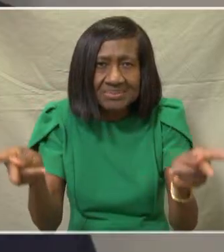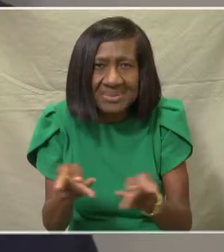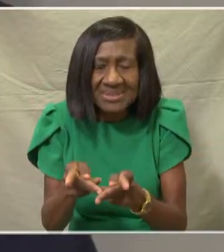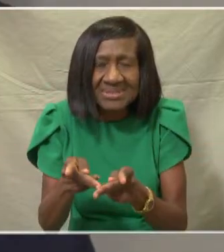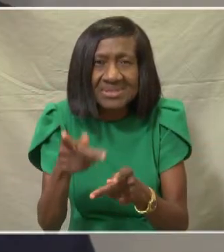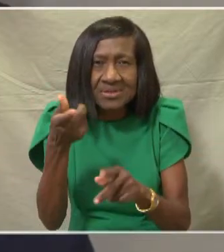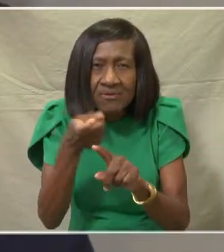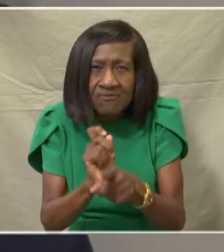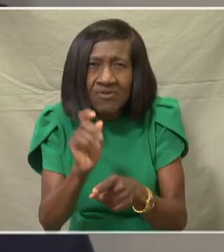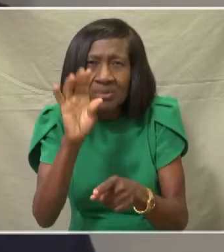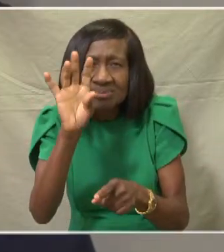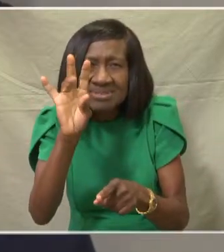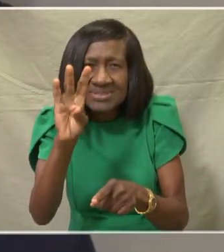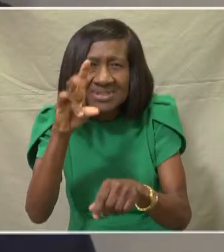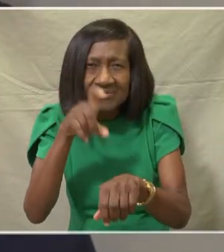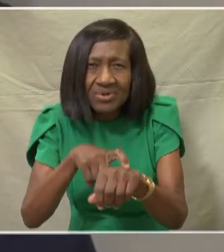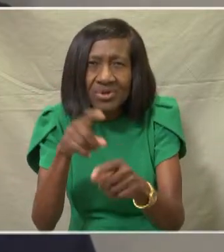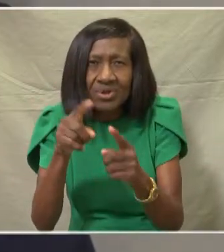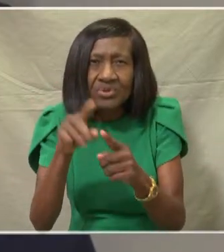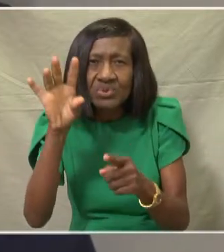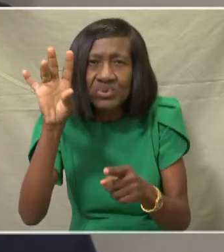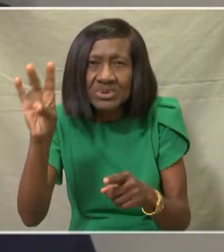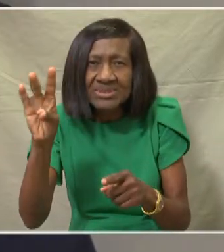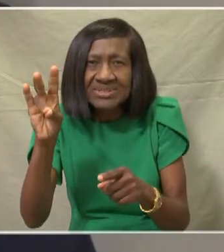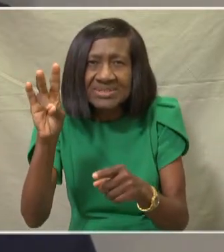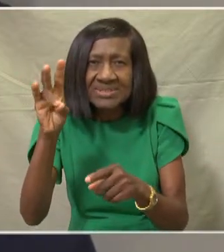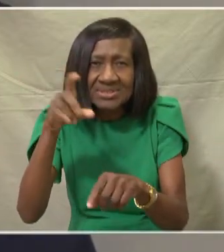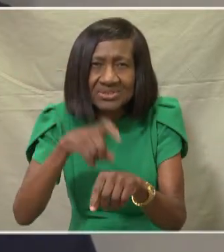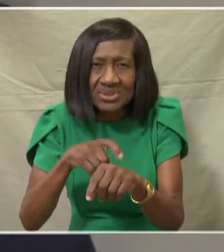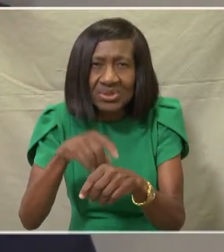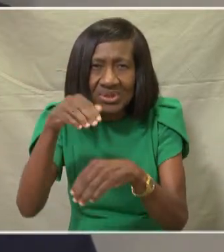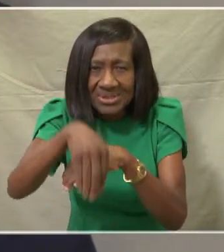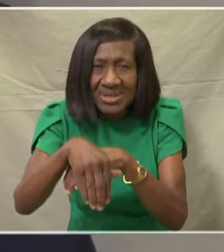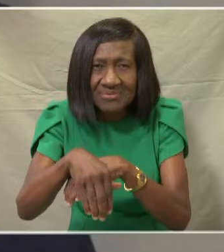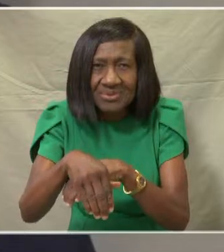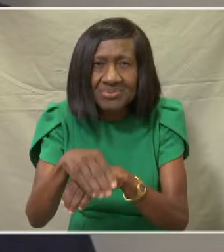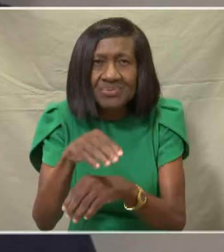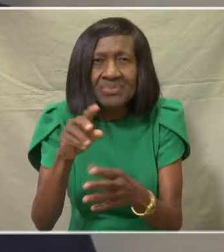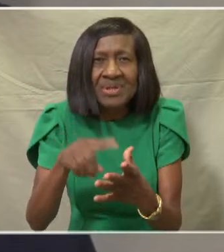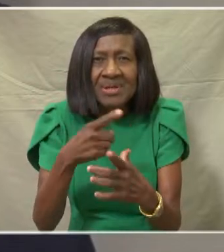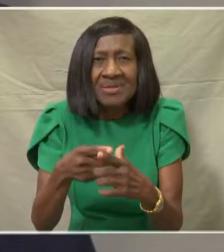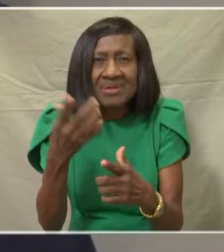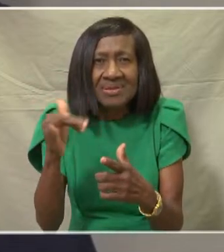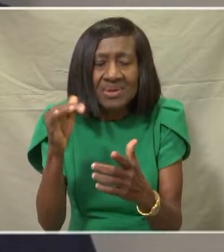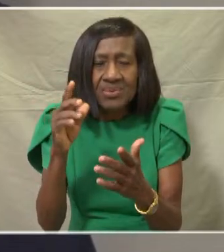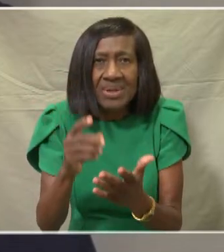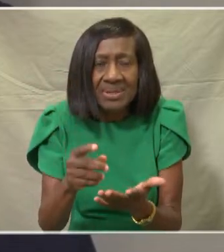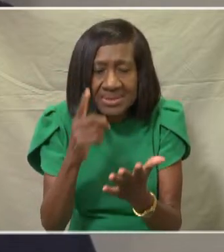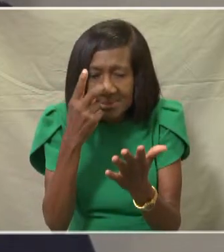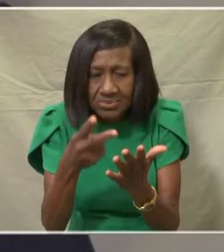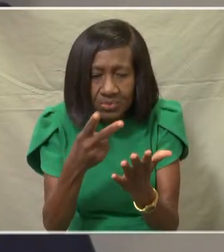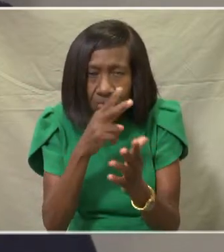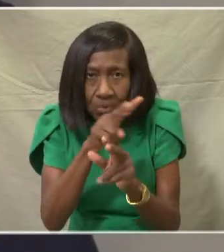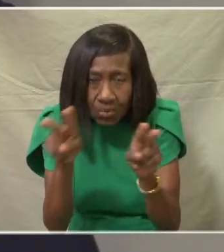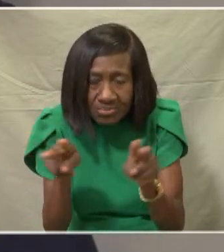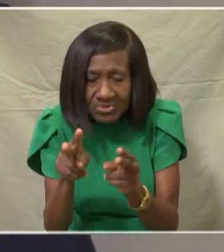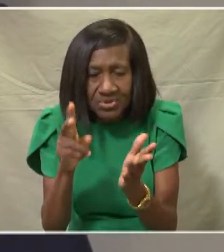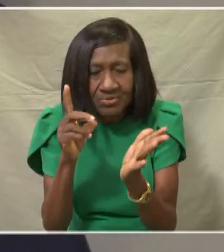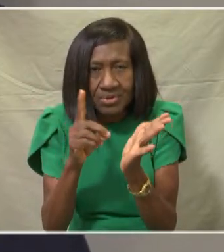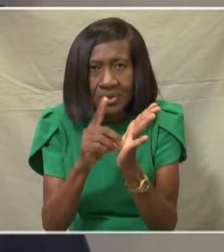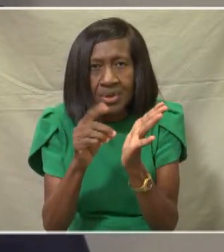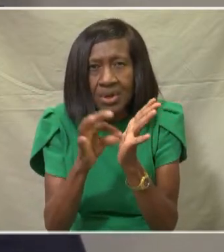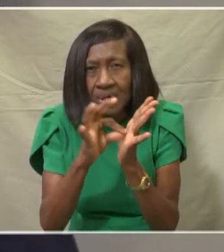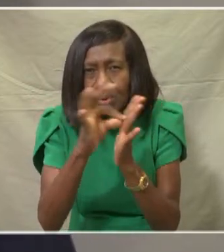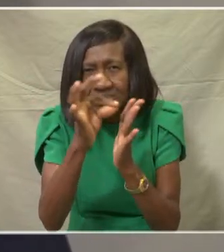until closing at 6 p.m. Then we'll observe the counting of votes into the evening and into the night. And with all of those